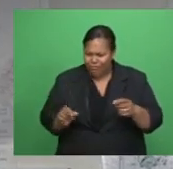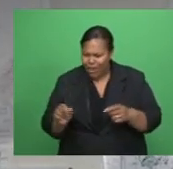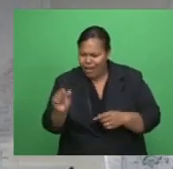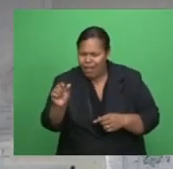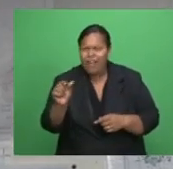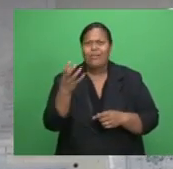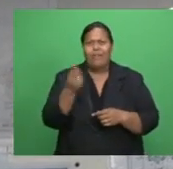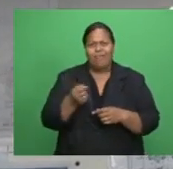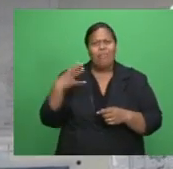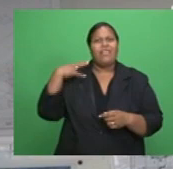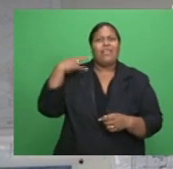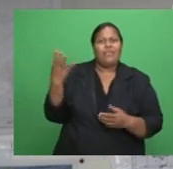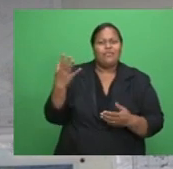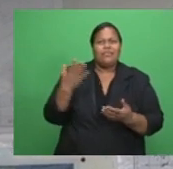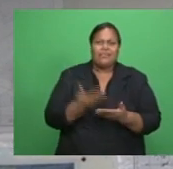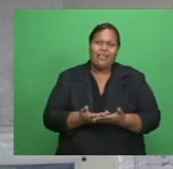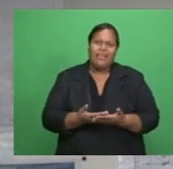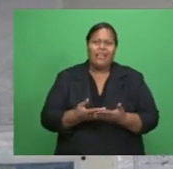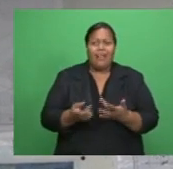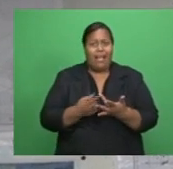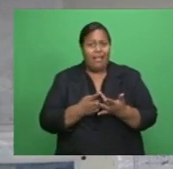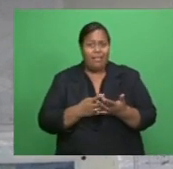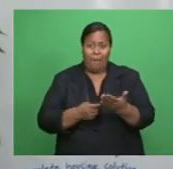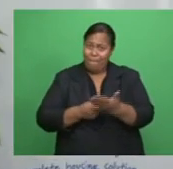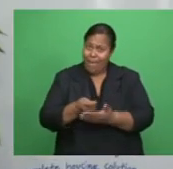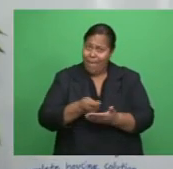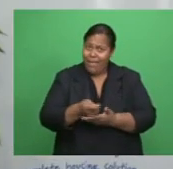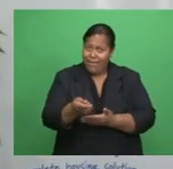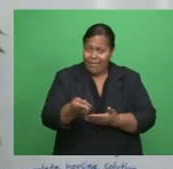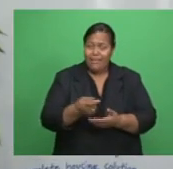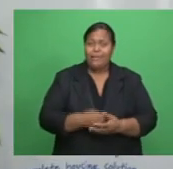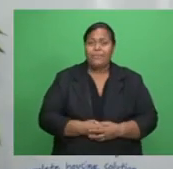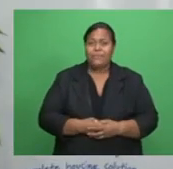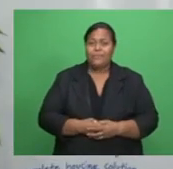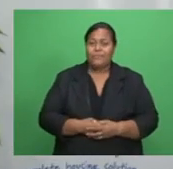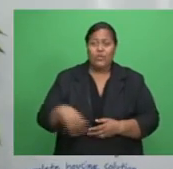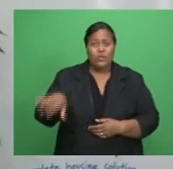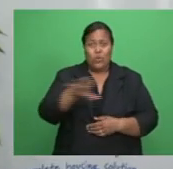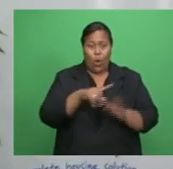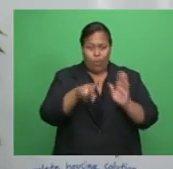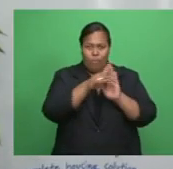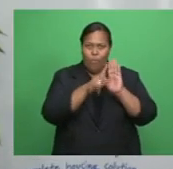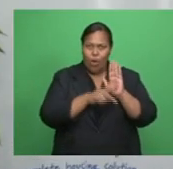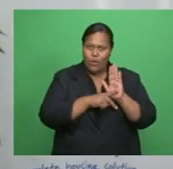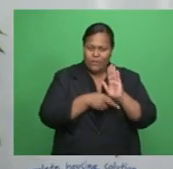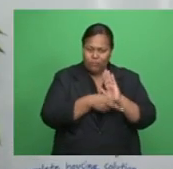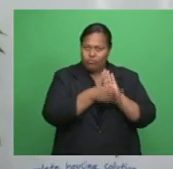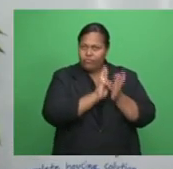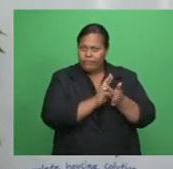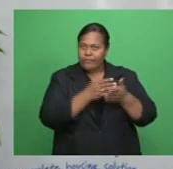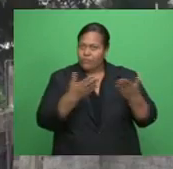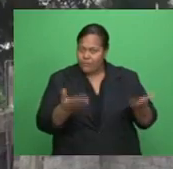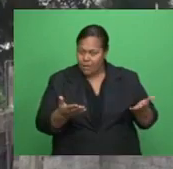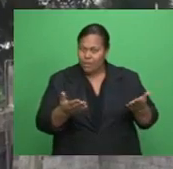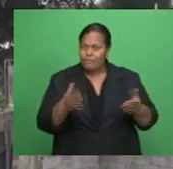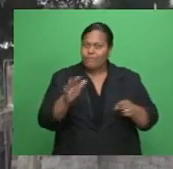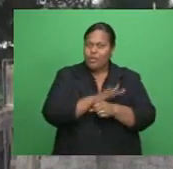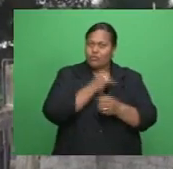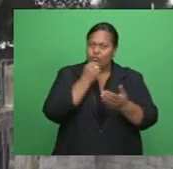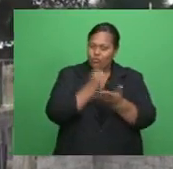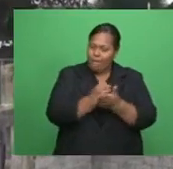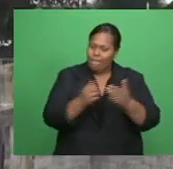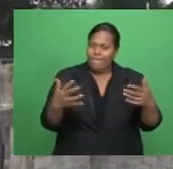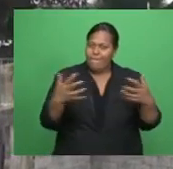applications and even payments, etc. And we are looking at all the policies, as I said earlier, to ensure that they're all current.